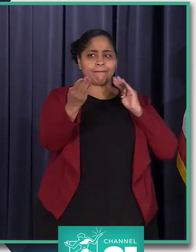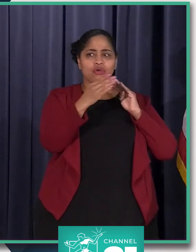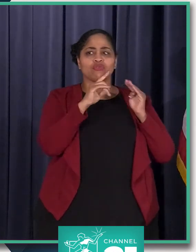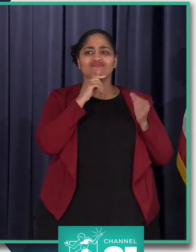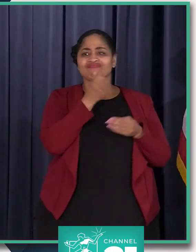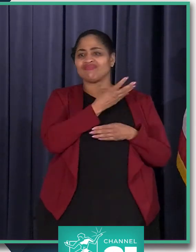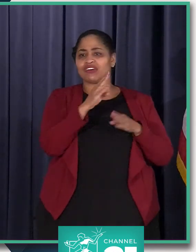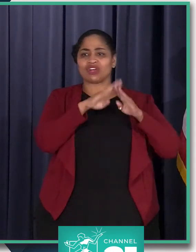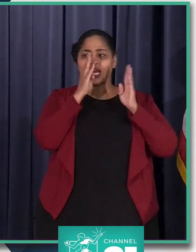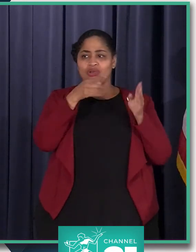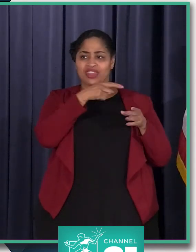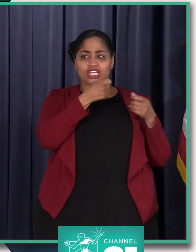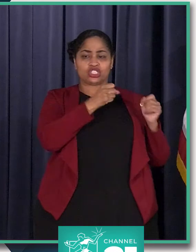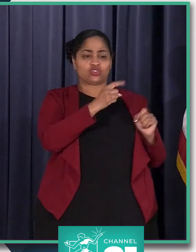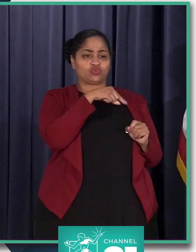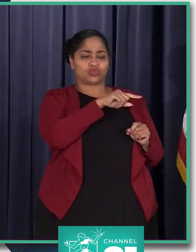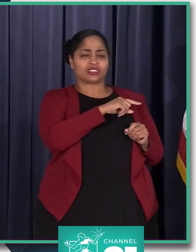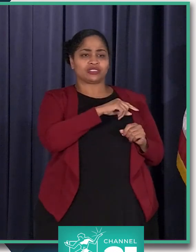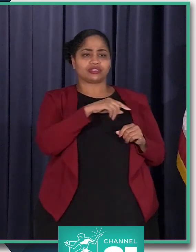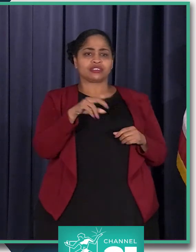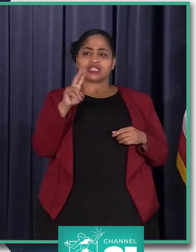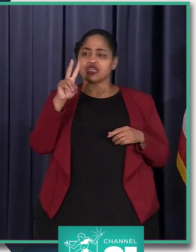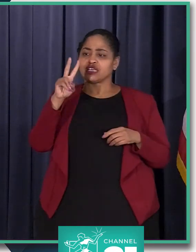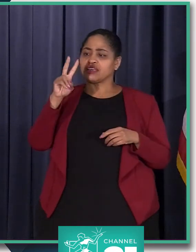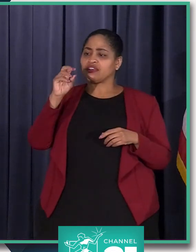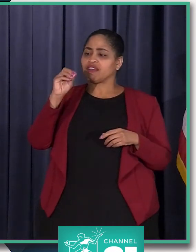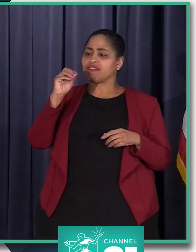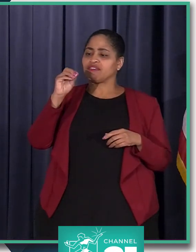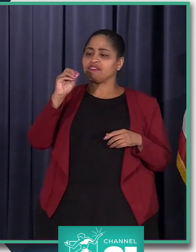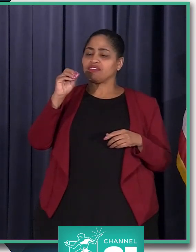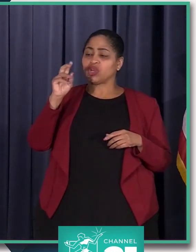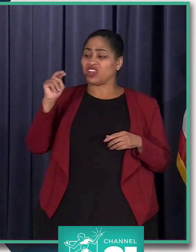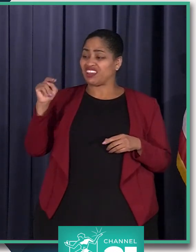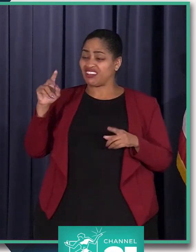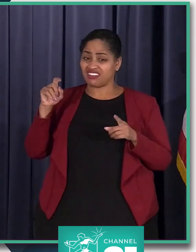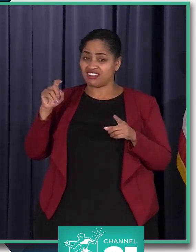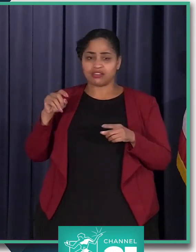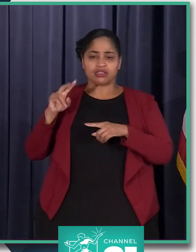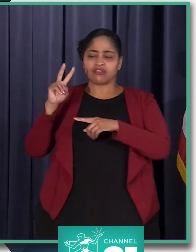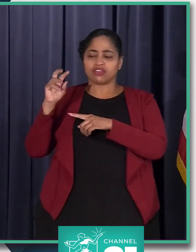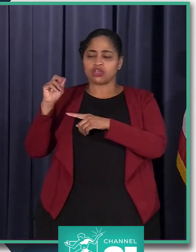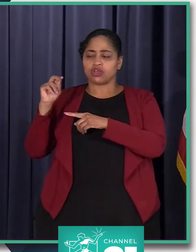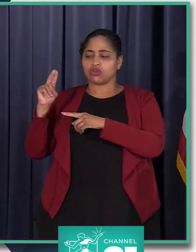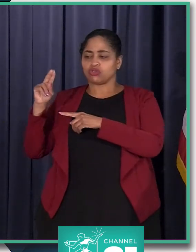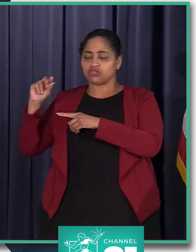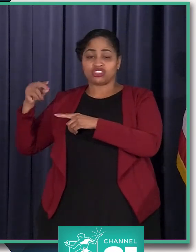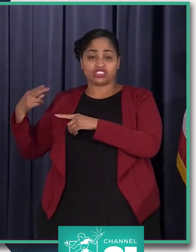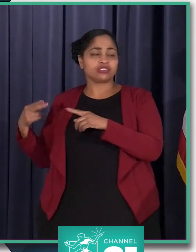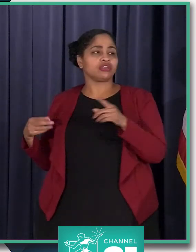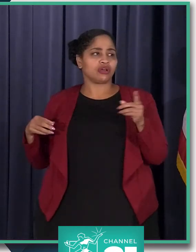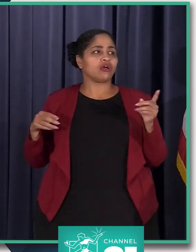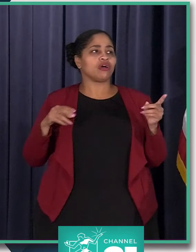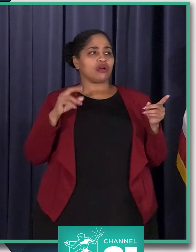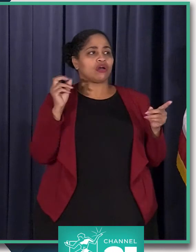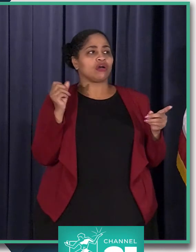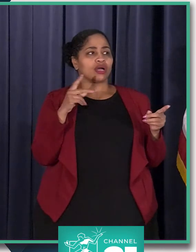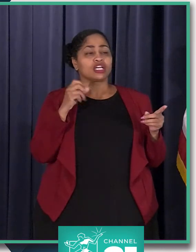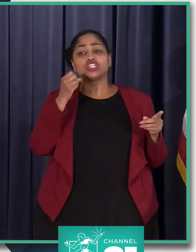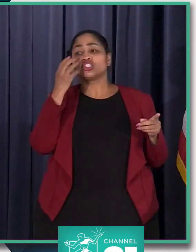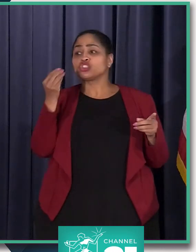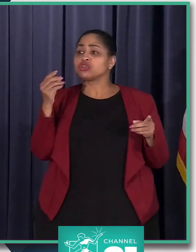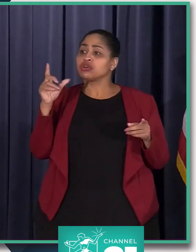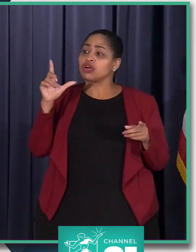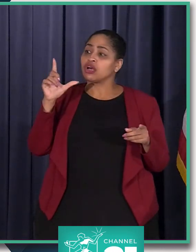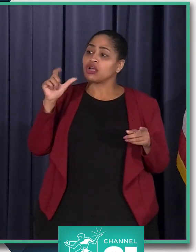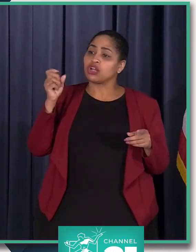several houses on this street that's Vonn, VONN? Say it Oh, again, sir. I'm sorry. Okay, so